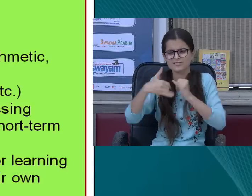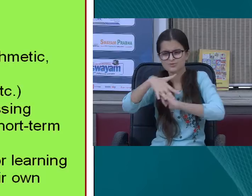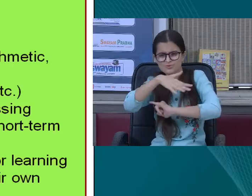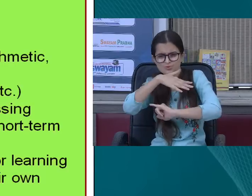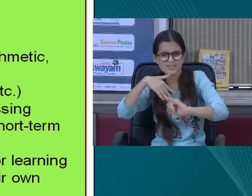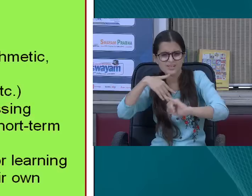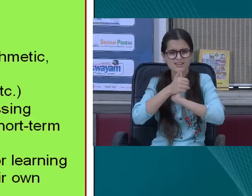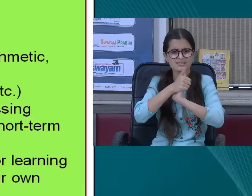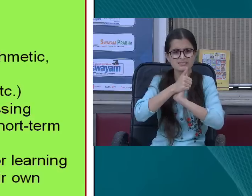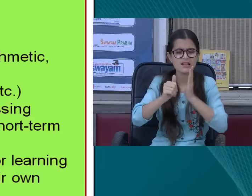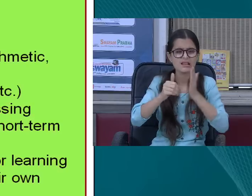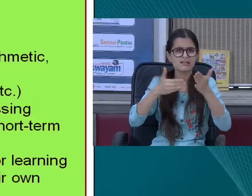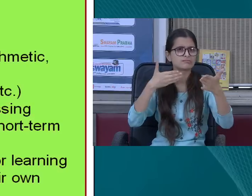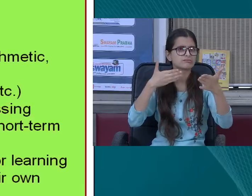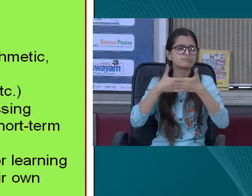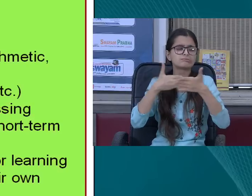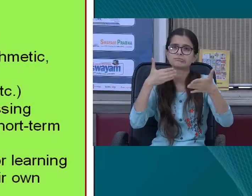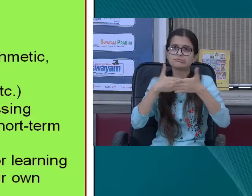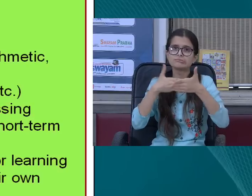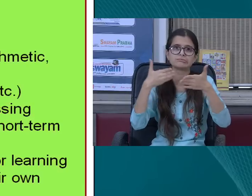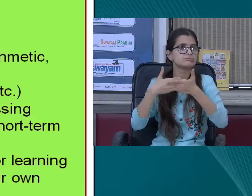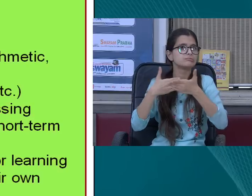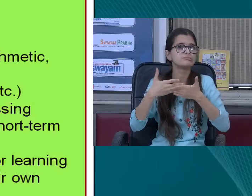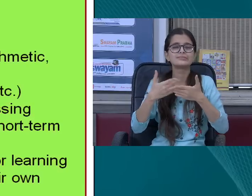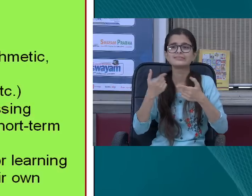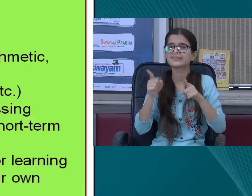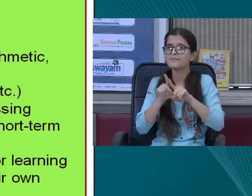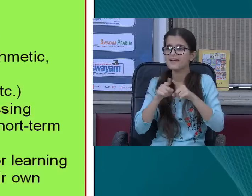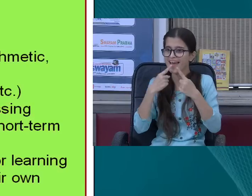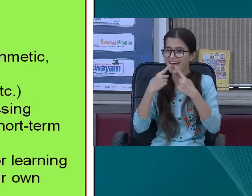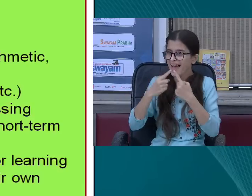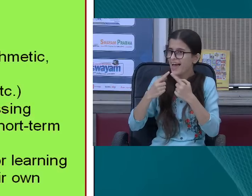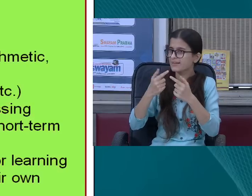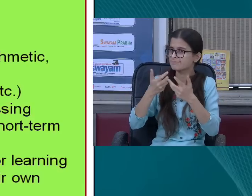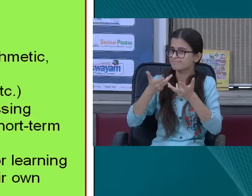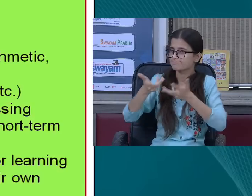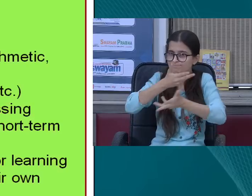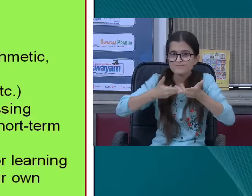difficulty also. That is why they cannot interact with their peer group